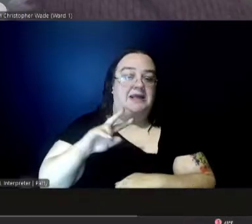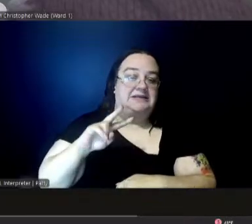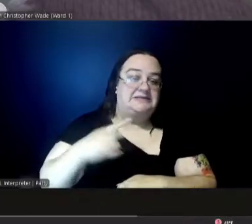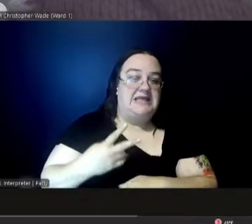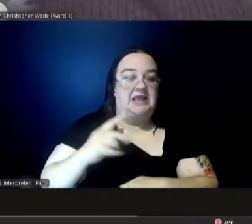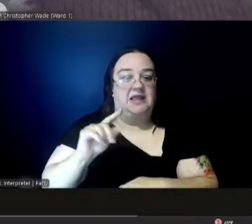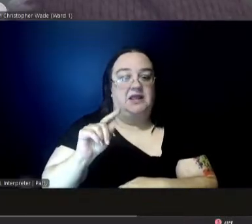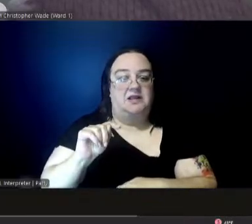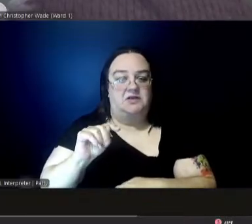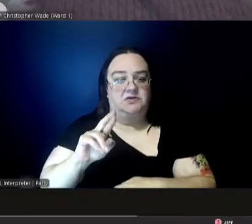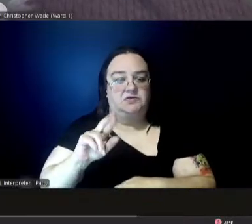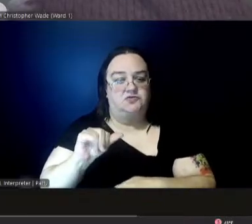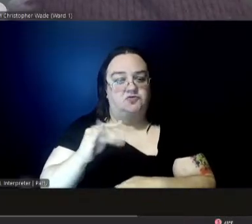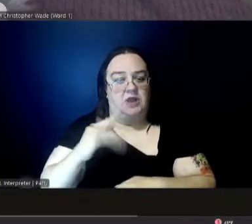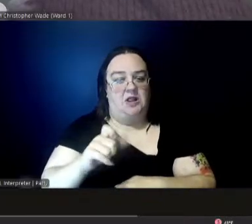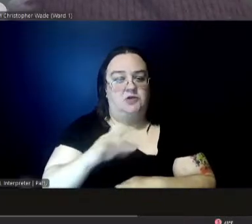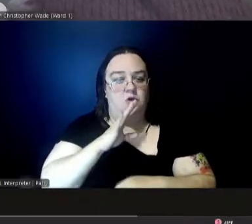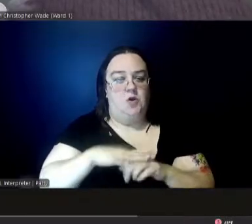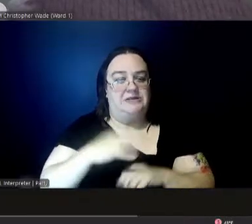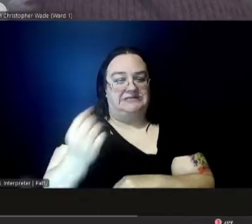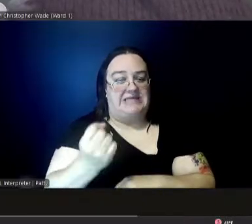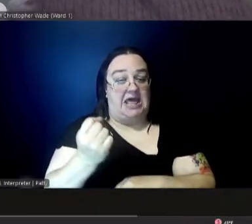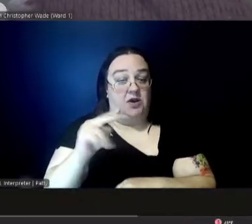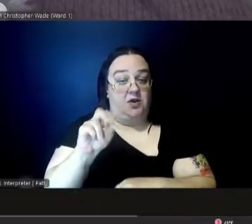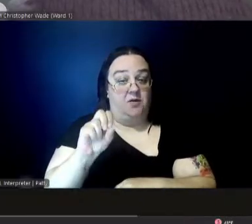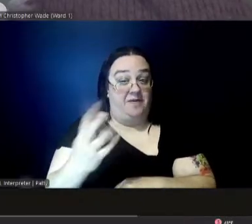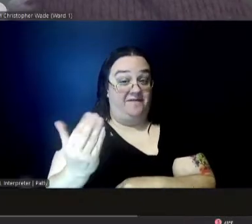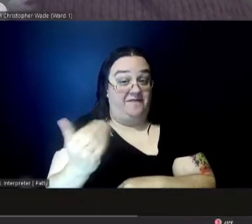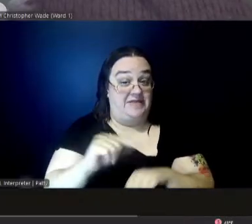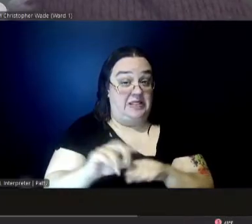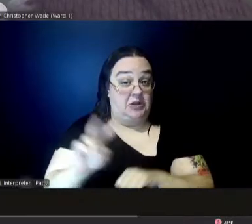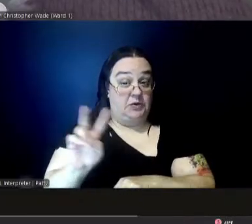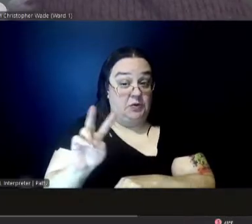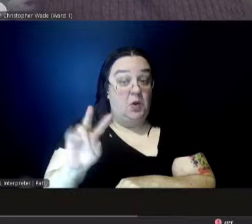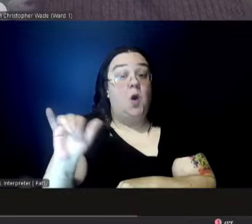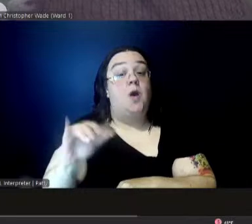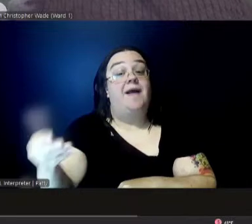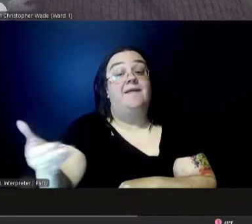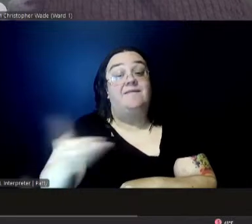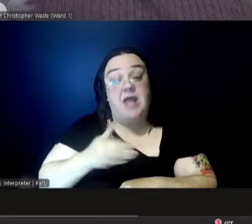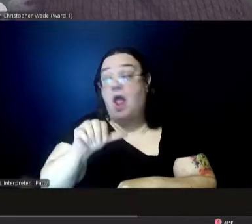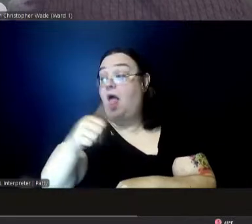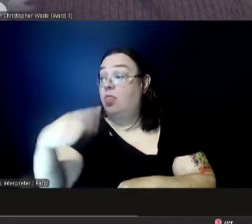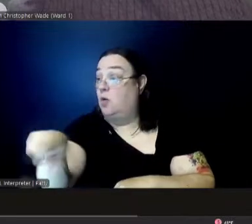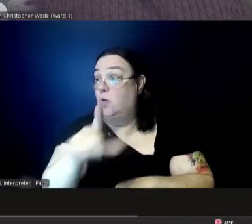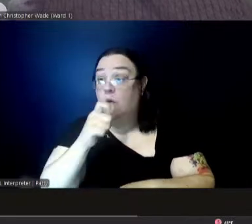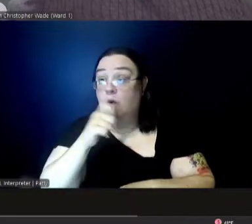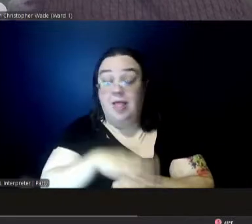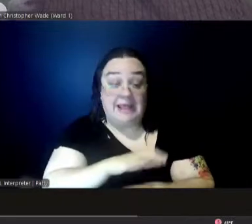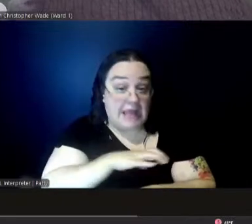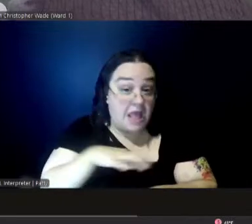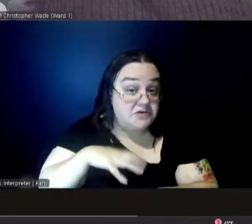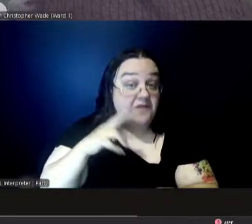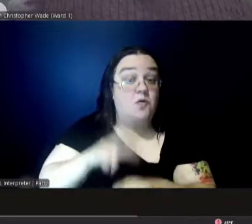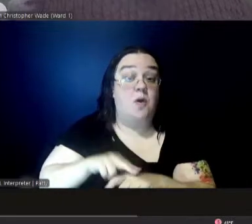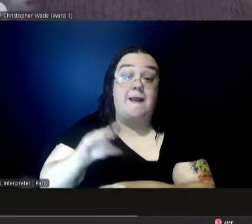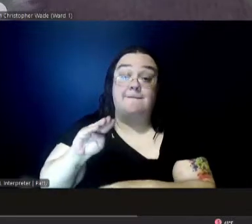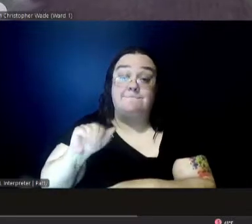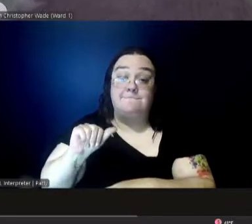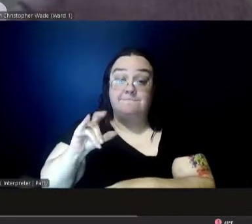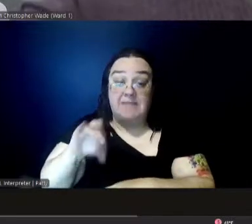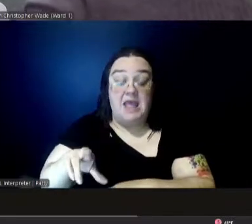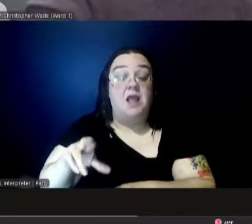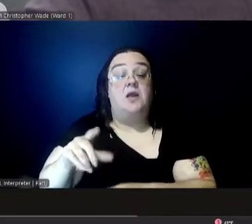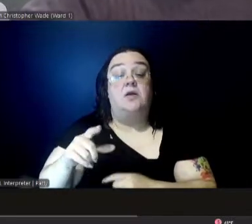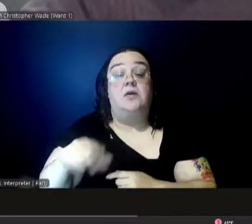on Saturday, November 15th at 2 o'clock. I'm also inviting my fellow council members and, of course, our mayor, himself a Ward 2 resident,